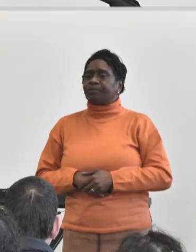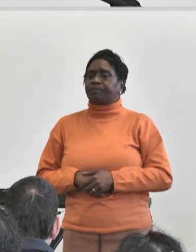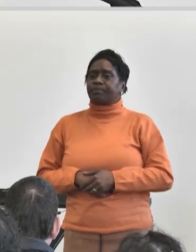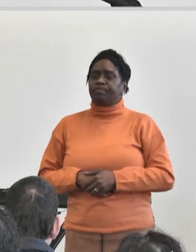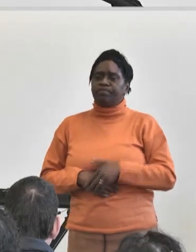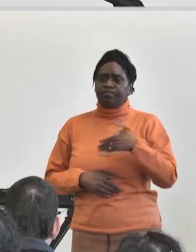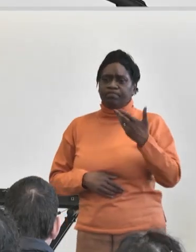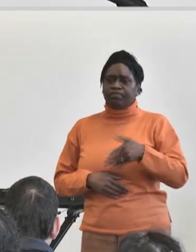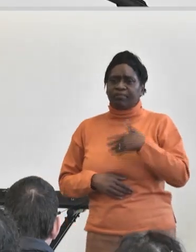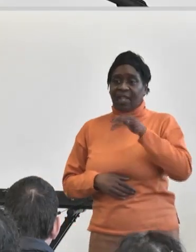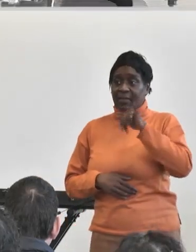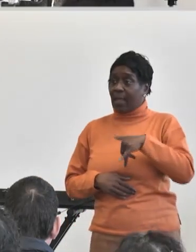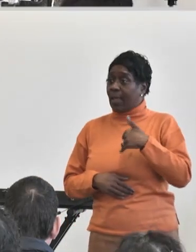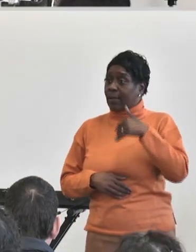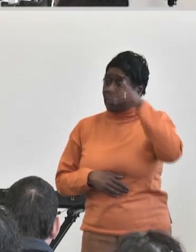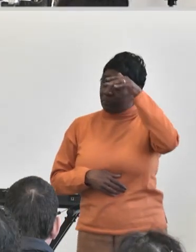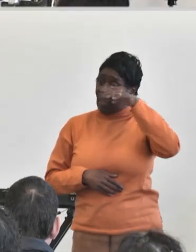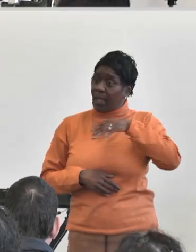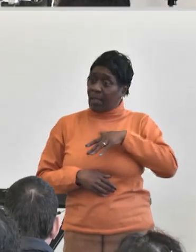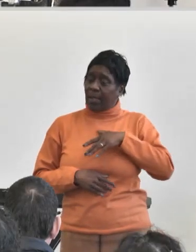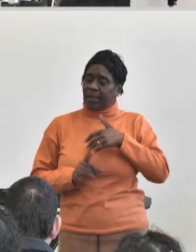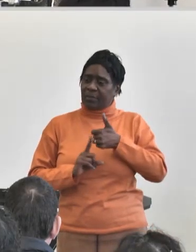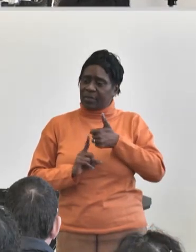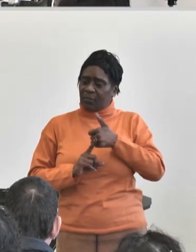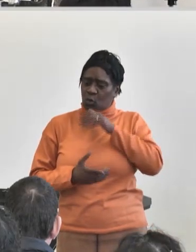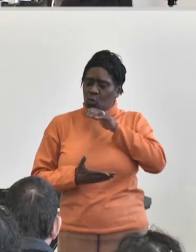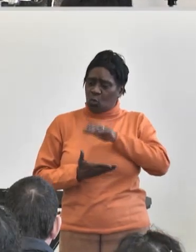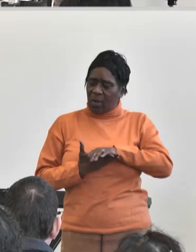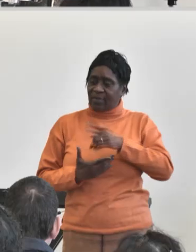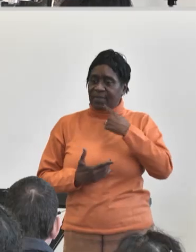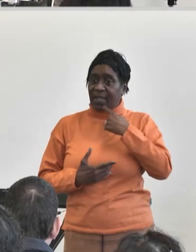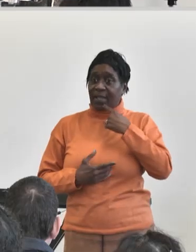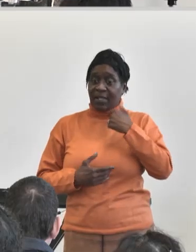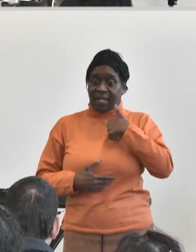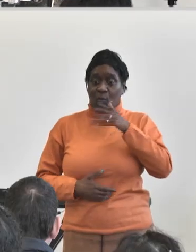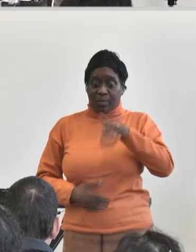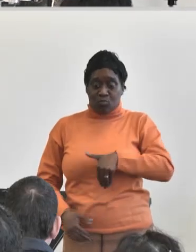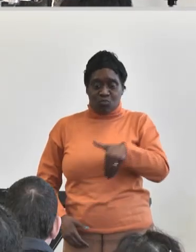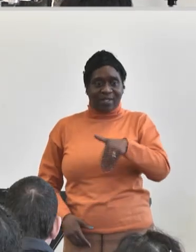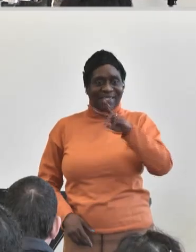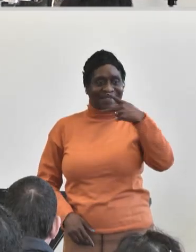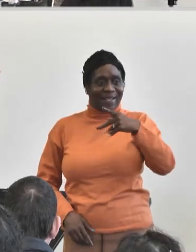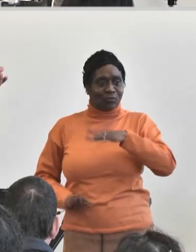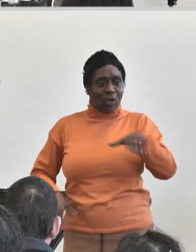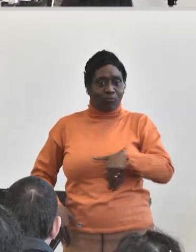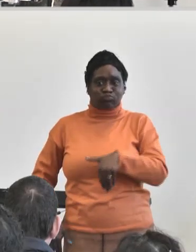And that young man and his wife said, we're expecting our second child.